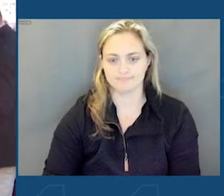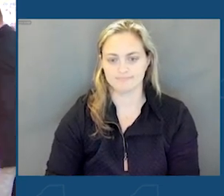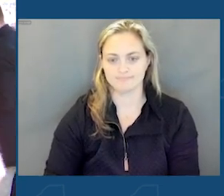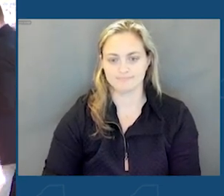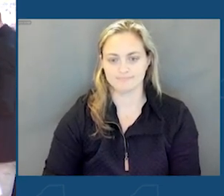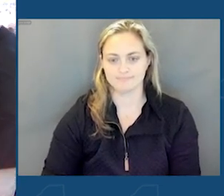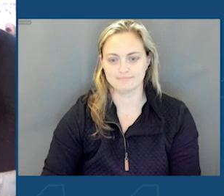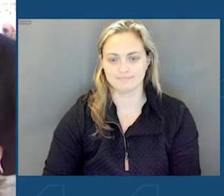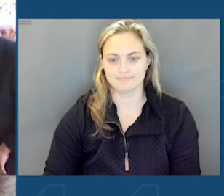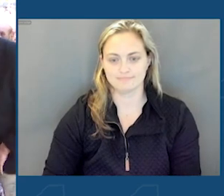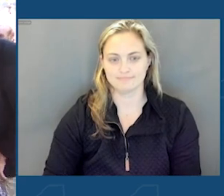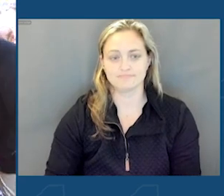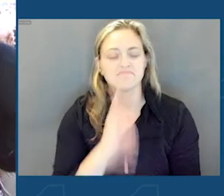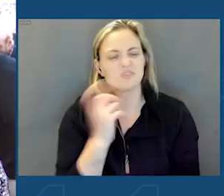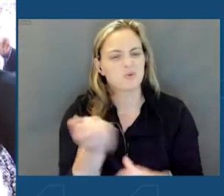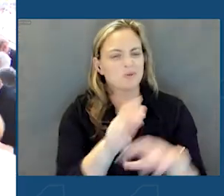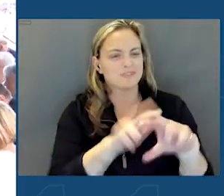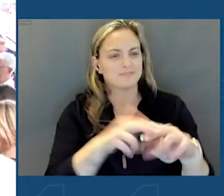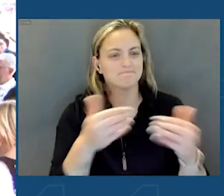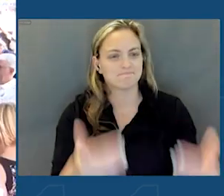You may all be seated.